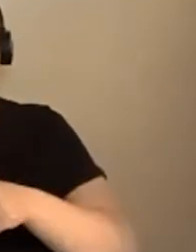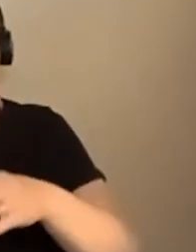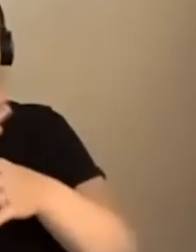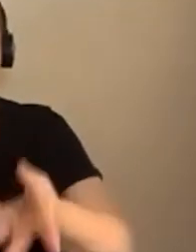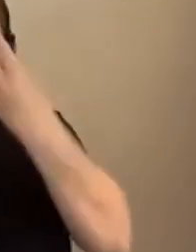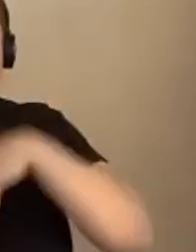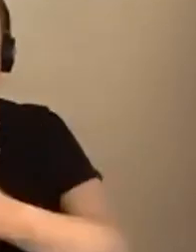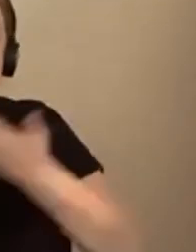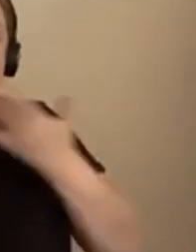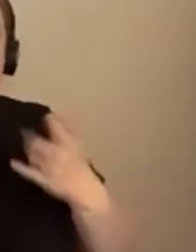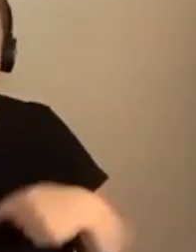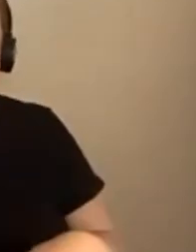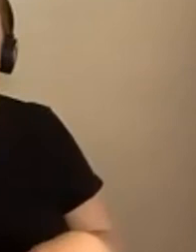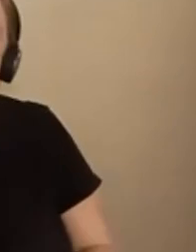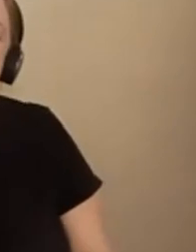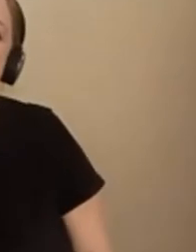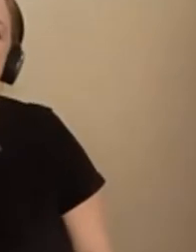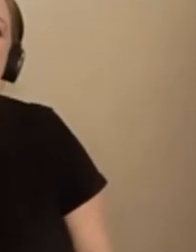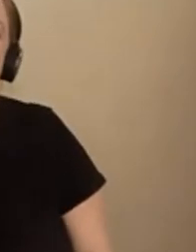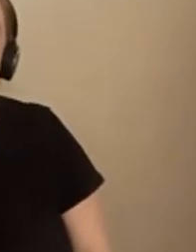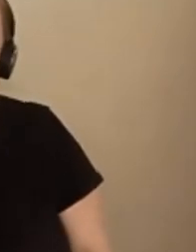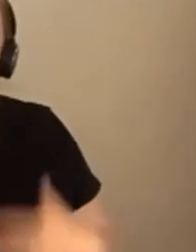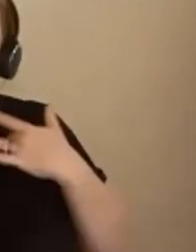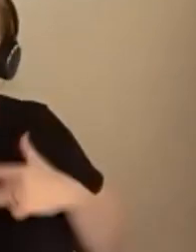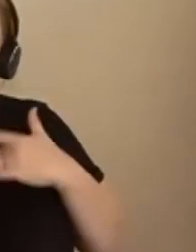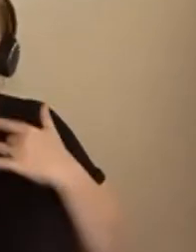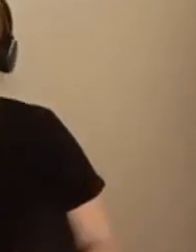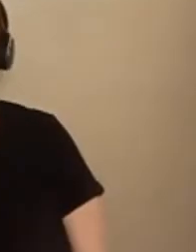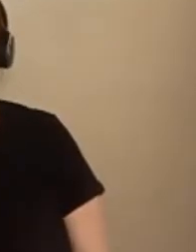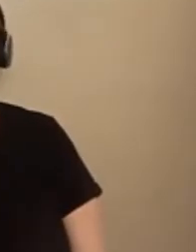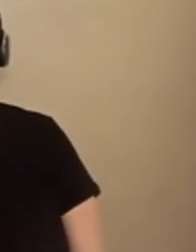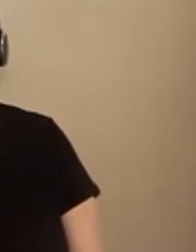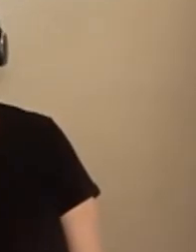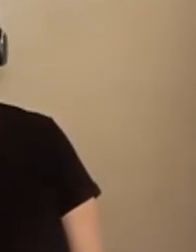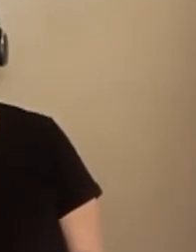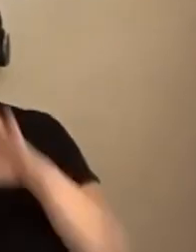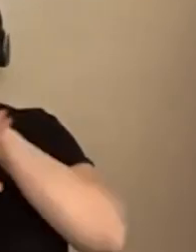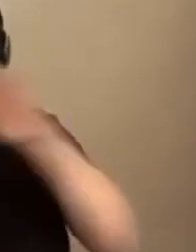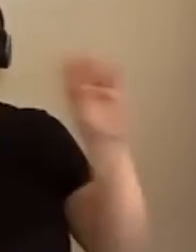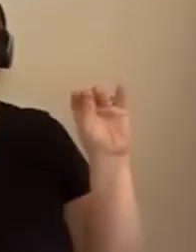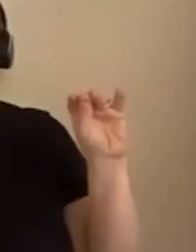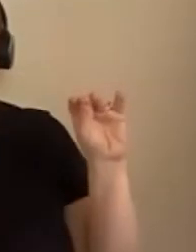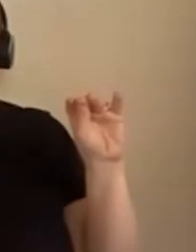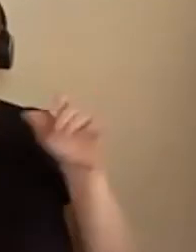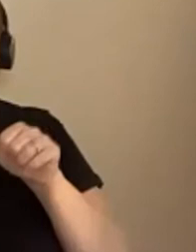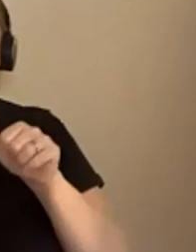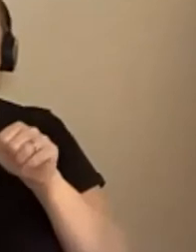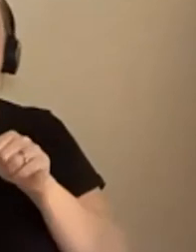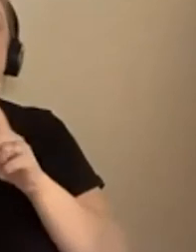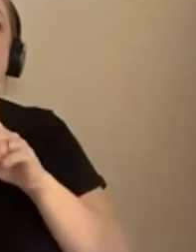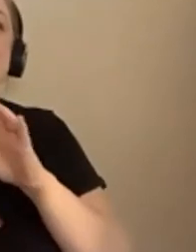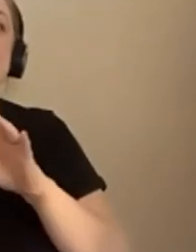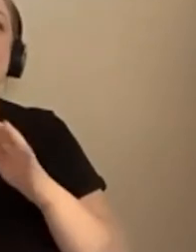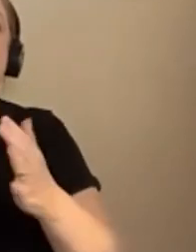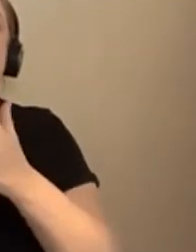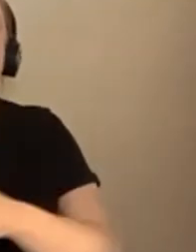much. Thank you both. It was fascinating. I just wanted to let everyone know that, as you mentioned, Akeelah, your project is running until the 1st